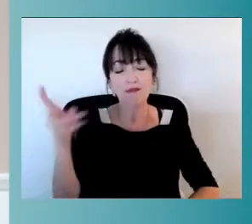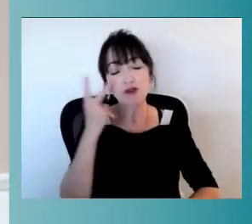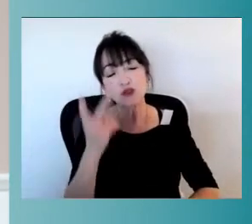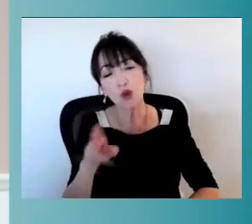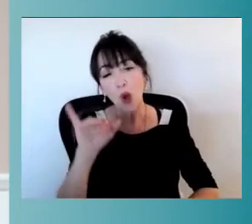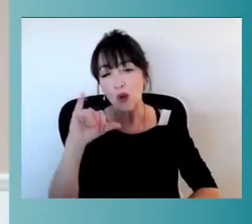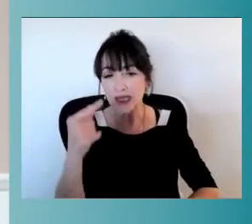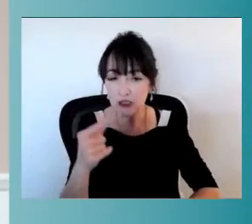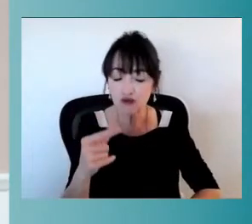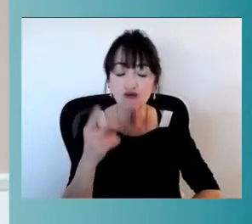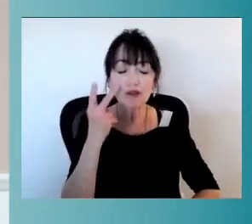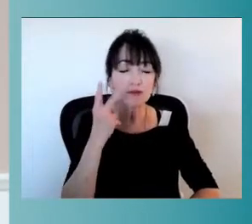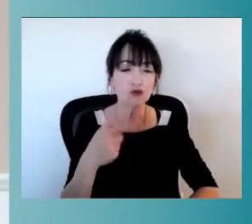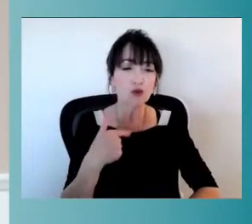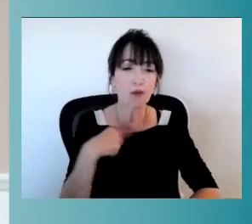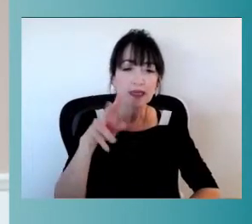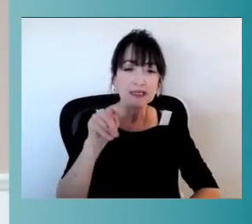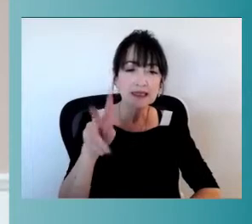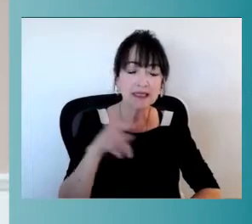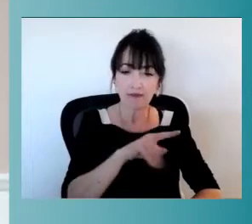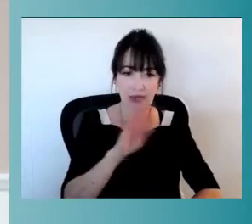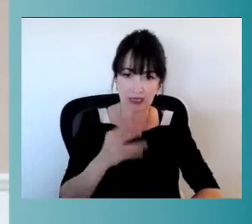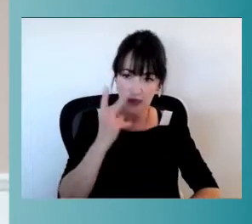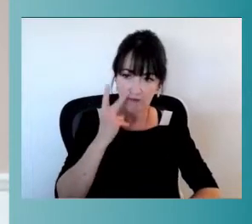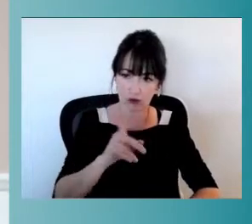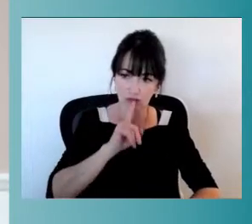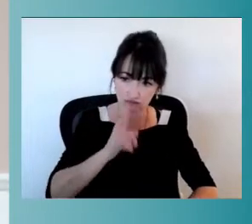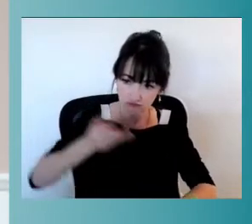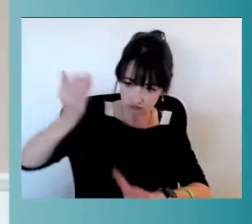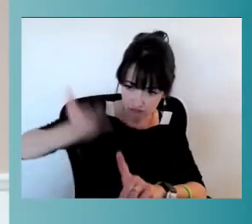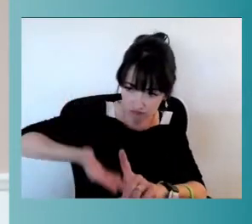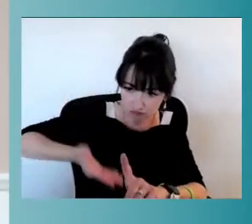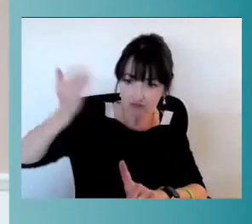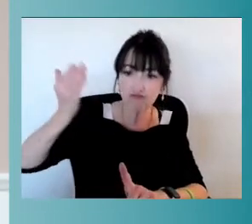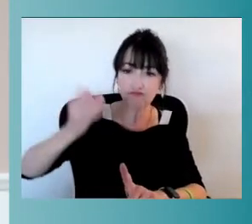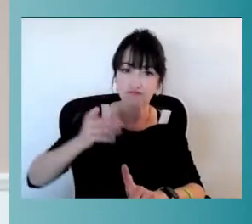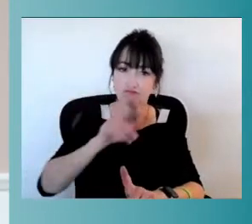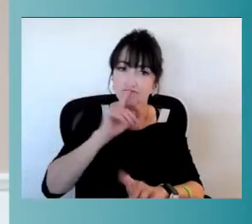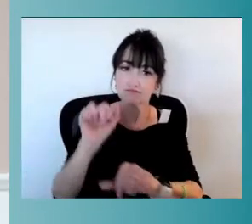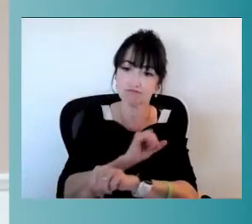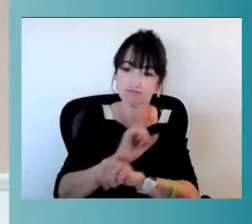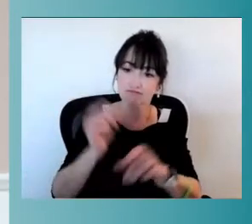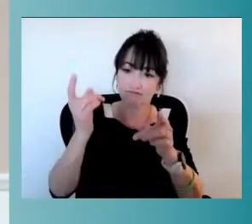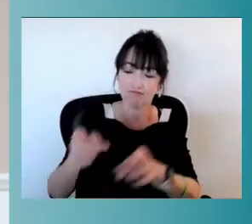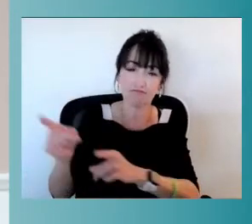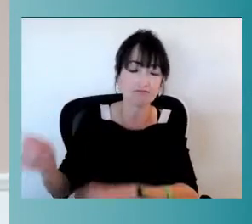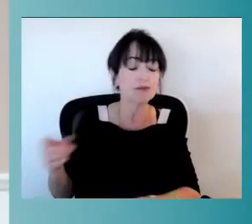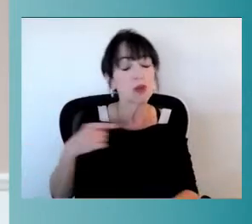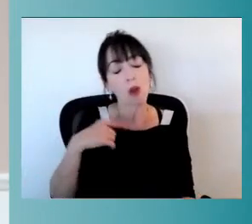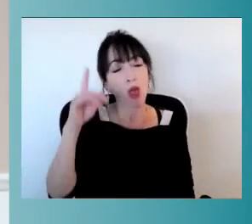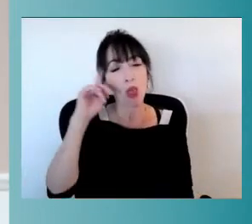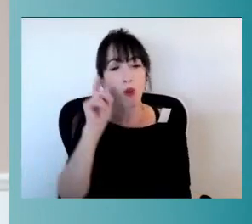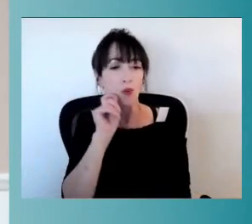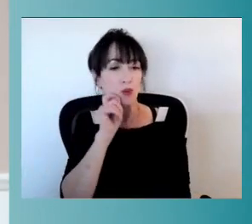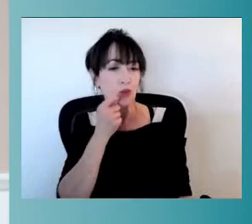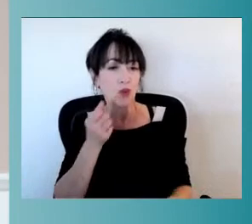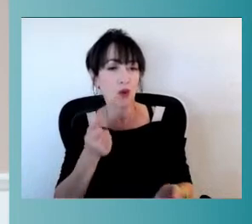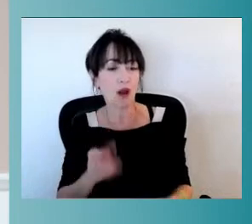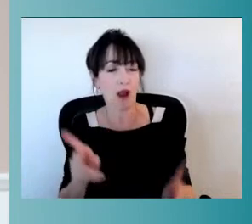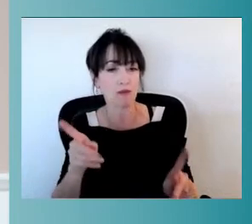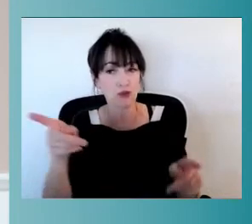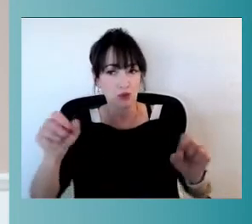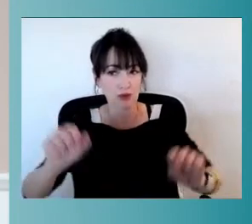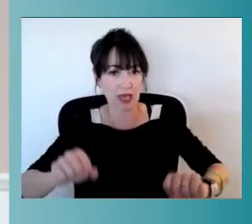on TV and stuff like that, but they never get to see it in real time, like in the moment. So I thought it would be a really cool opportunity to be able to see me